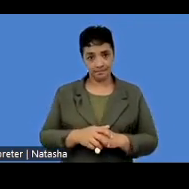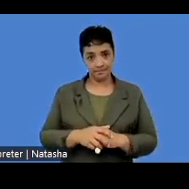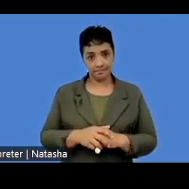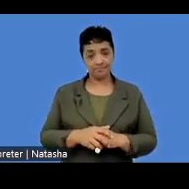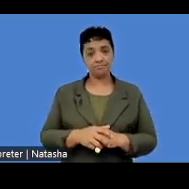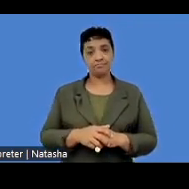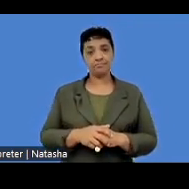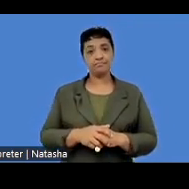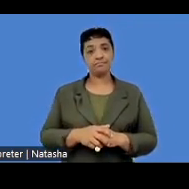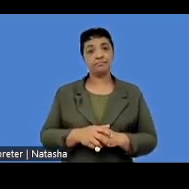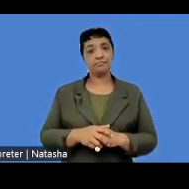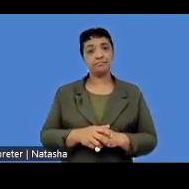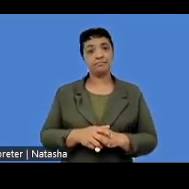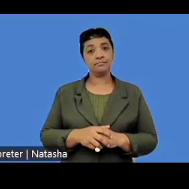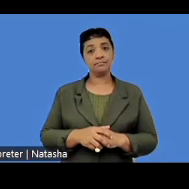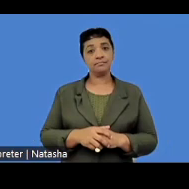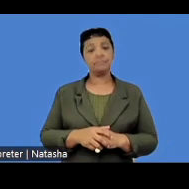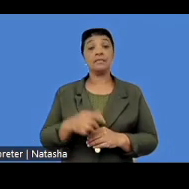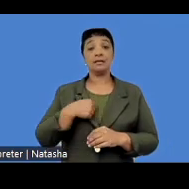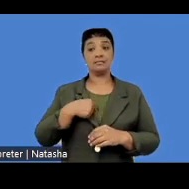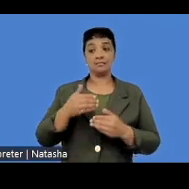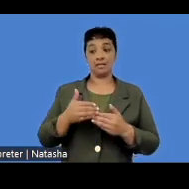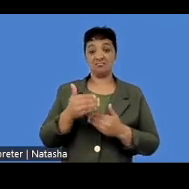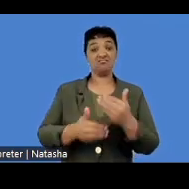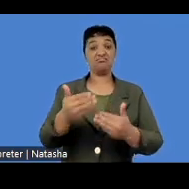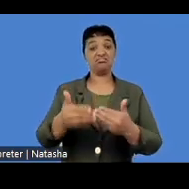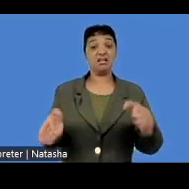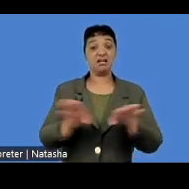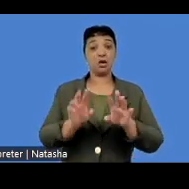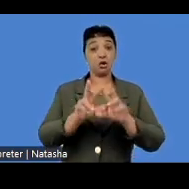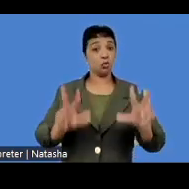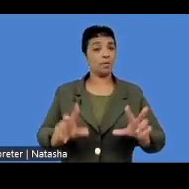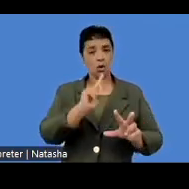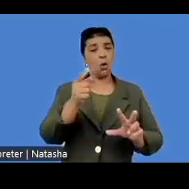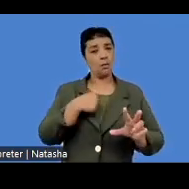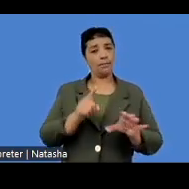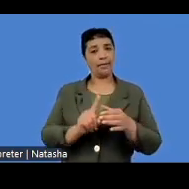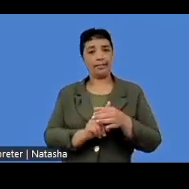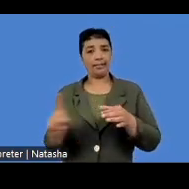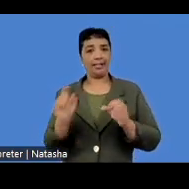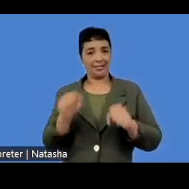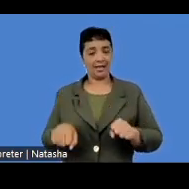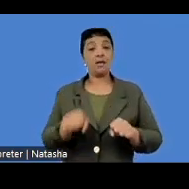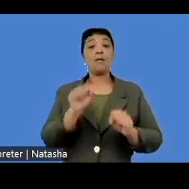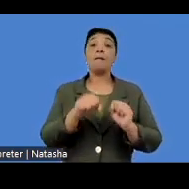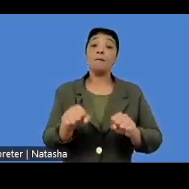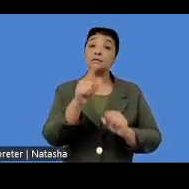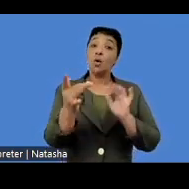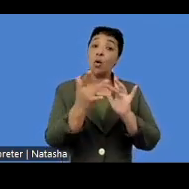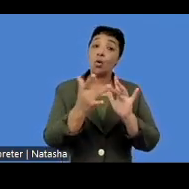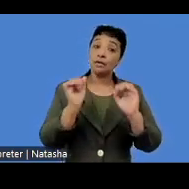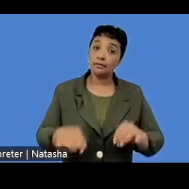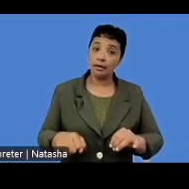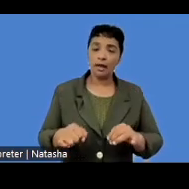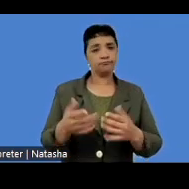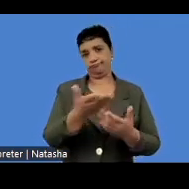here after all speakers because I will have another events. You can contact me anytime you want,